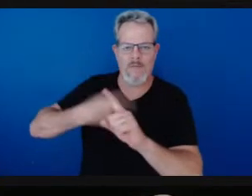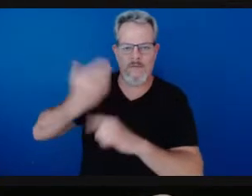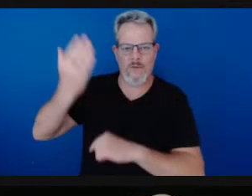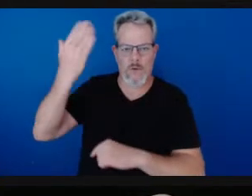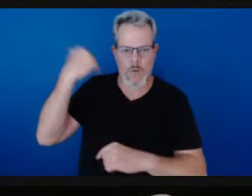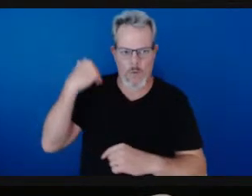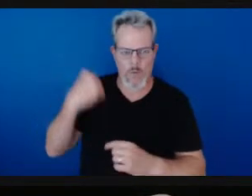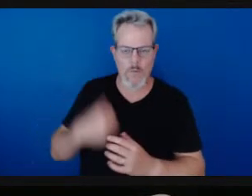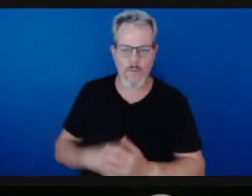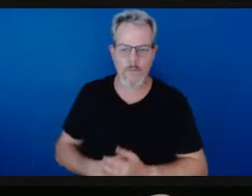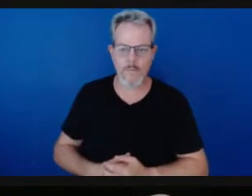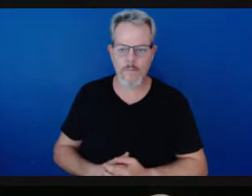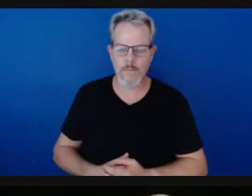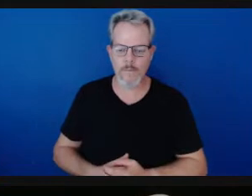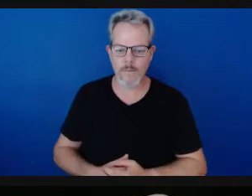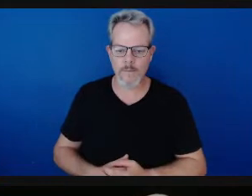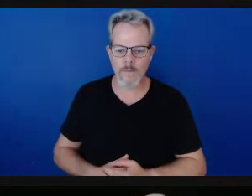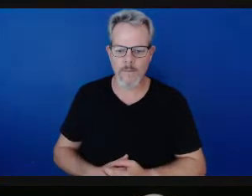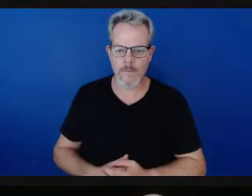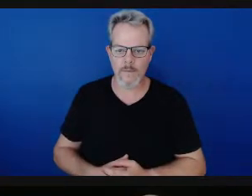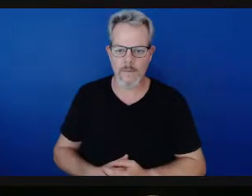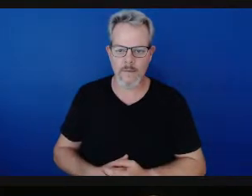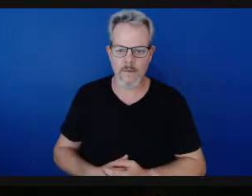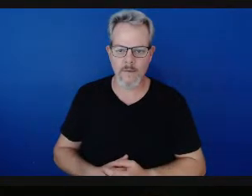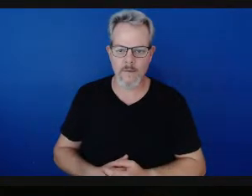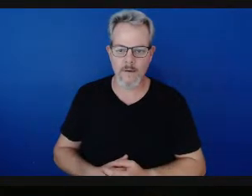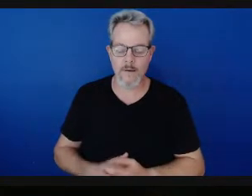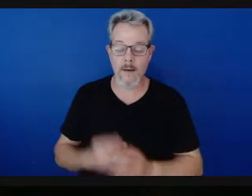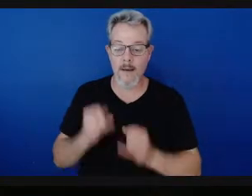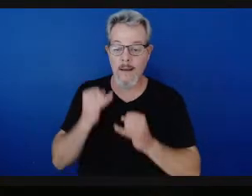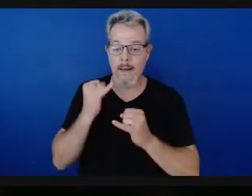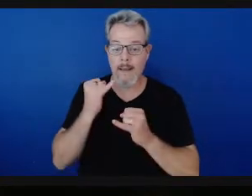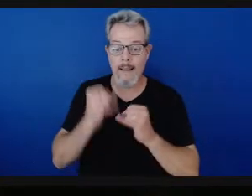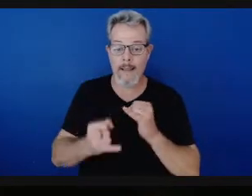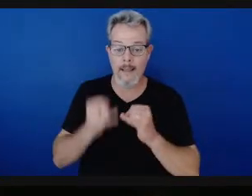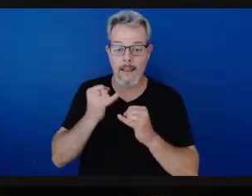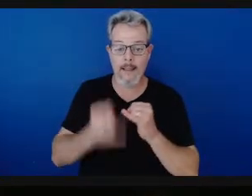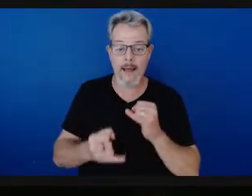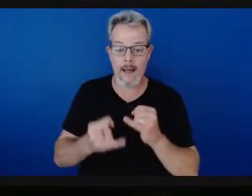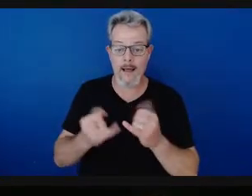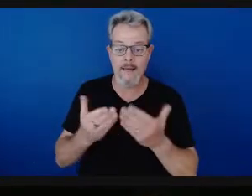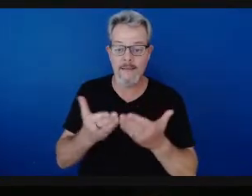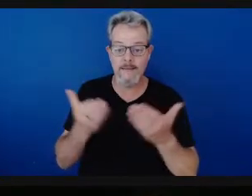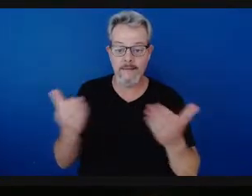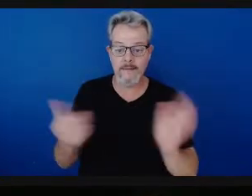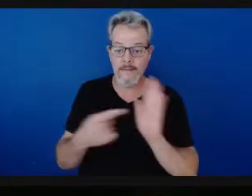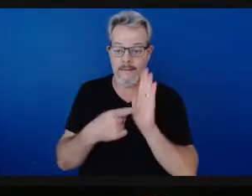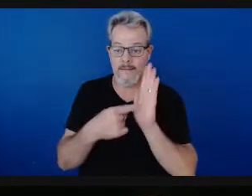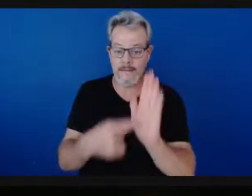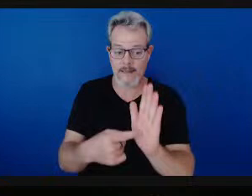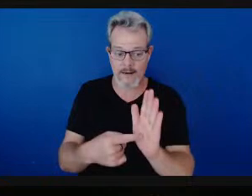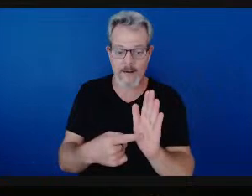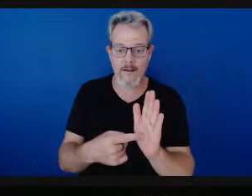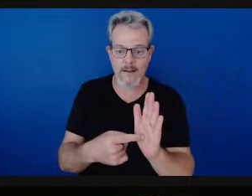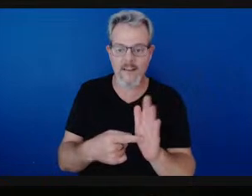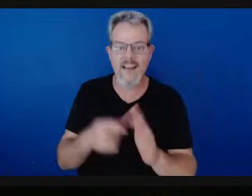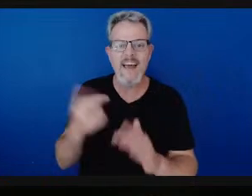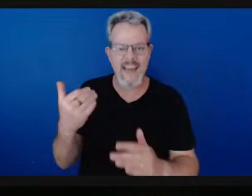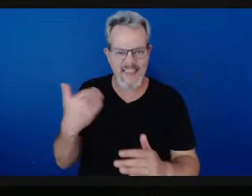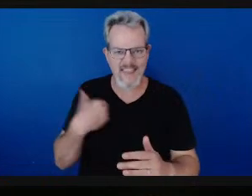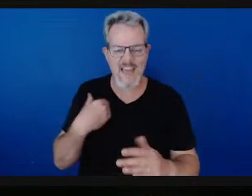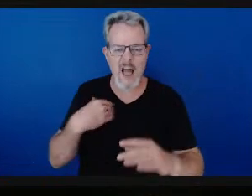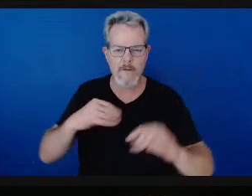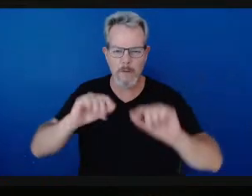So that's our VI camera. And then the last thing here, let's pull it to this last section. So They do tighten the field of view in a